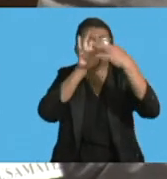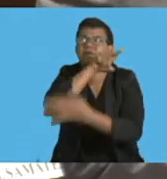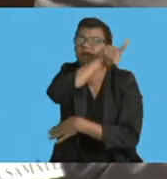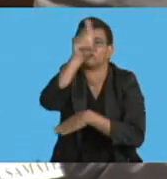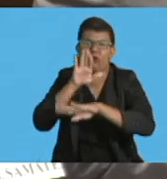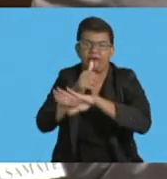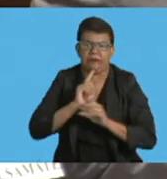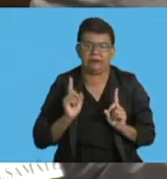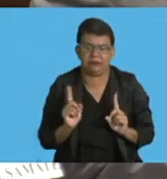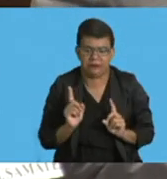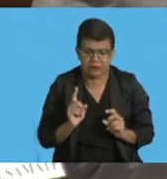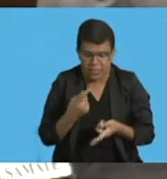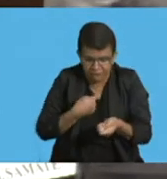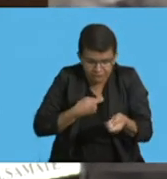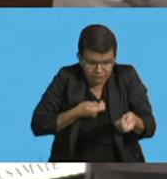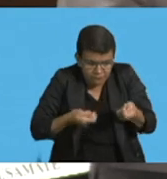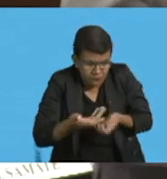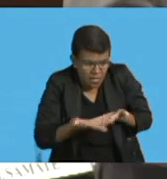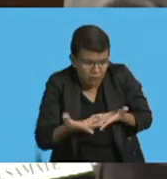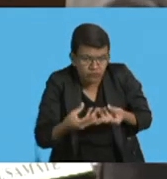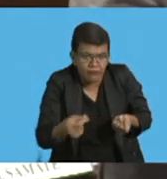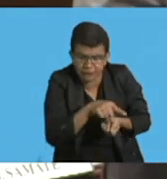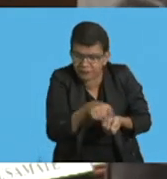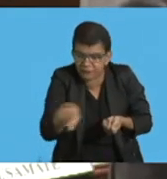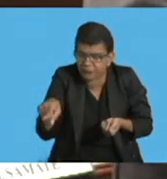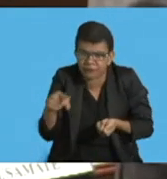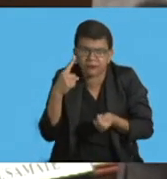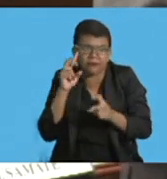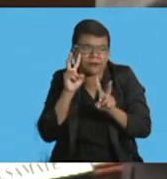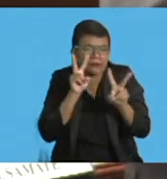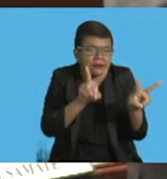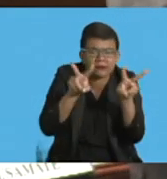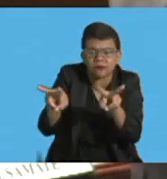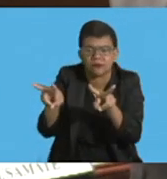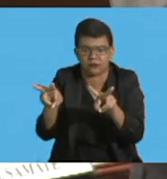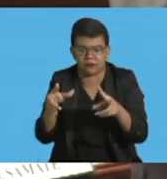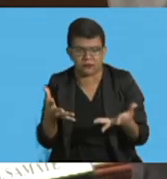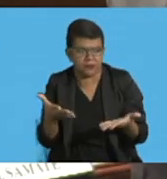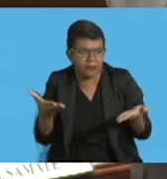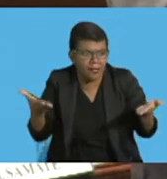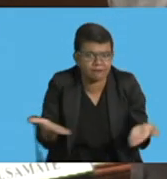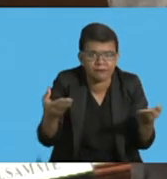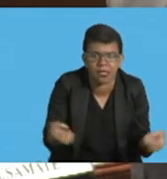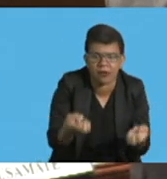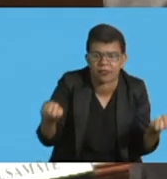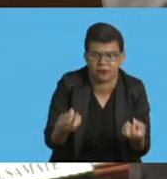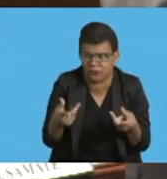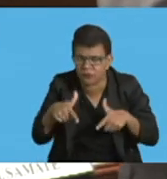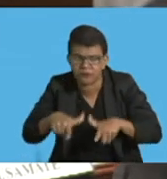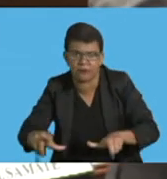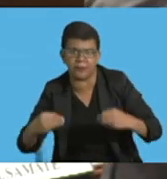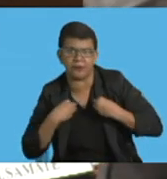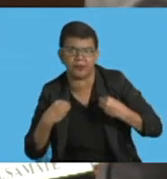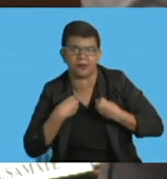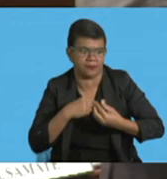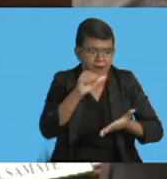do marketing in the tourism sector. And we need to further, of course, incentivize local businesses to be able to invest within Fiji itself,